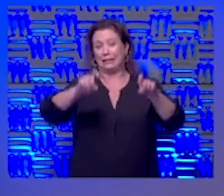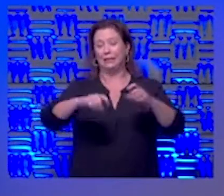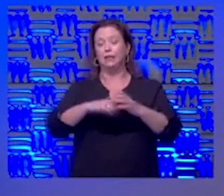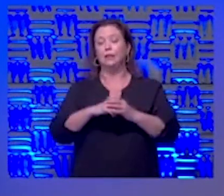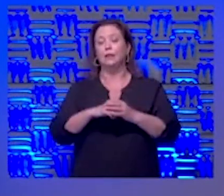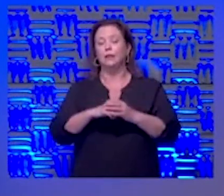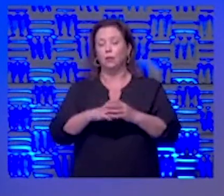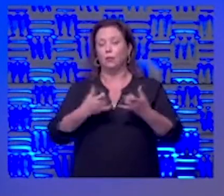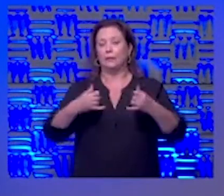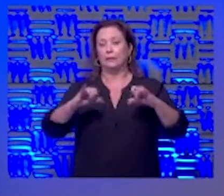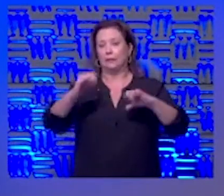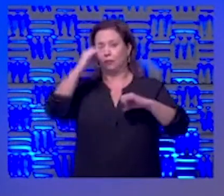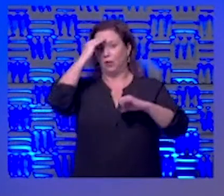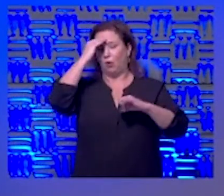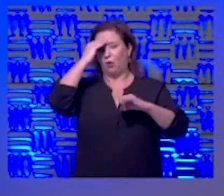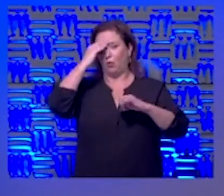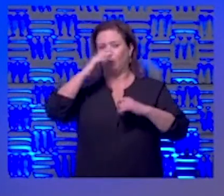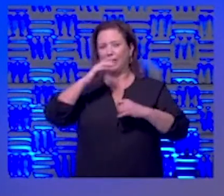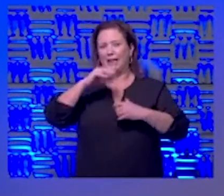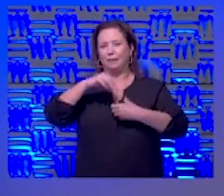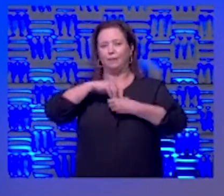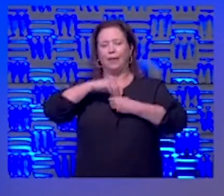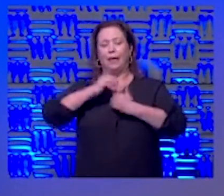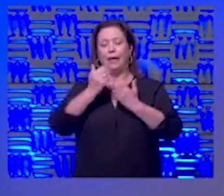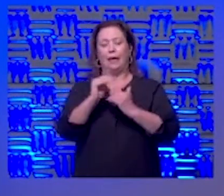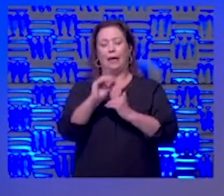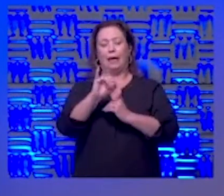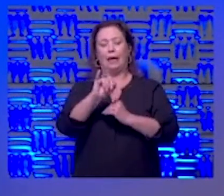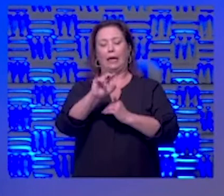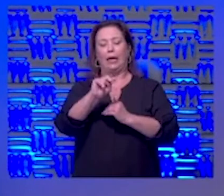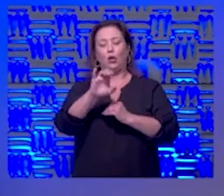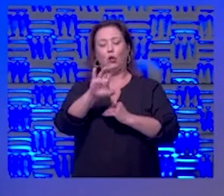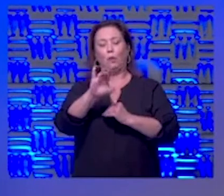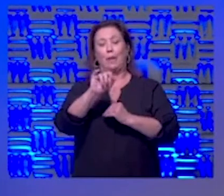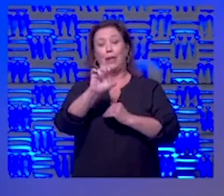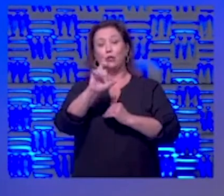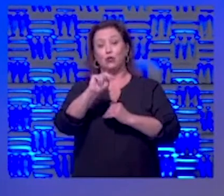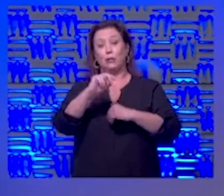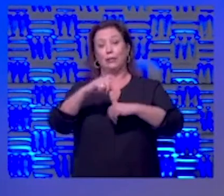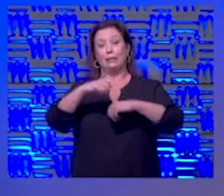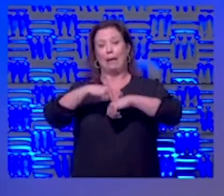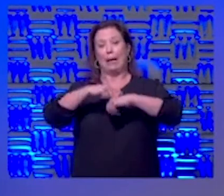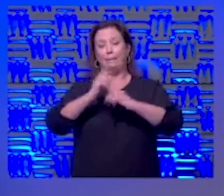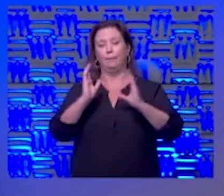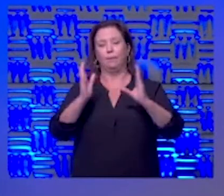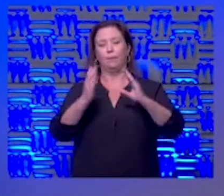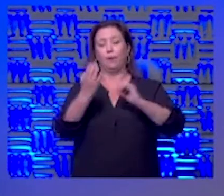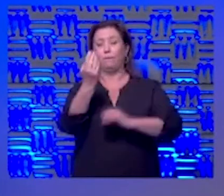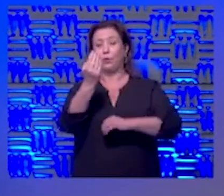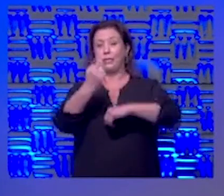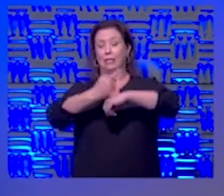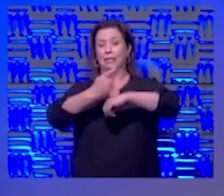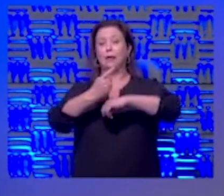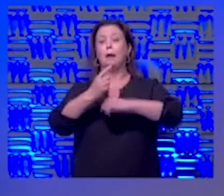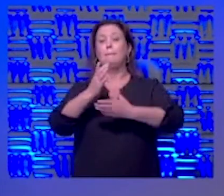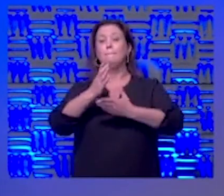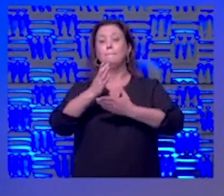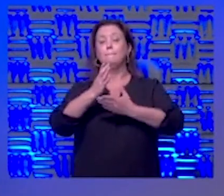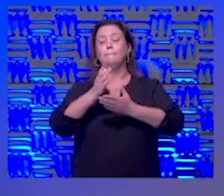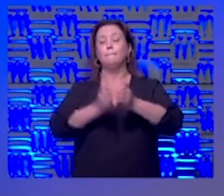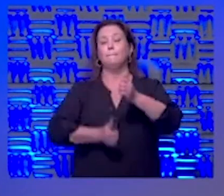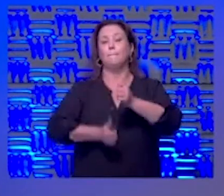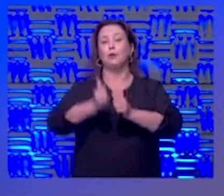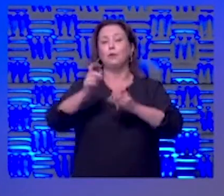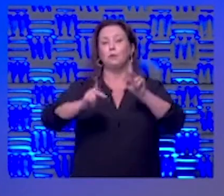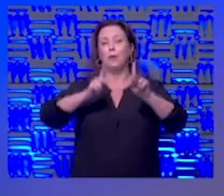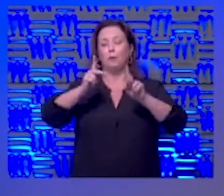we still know that there can be an incubation period of 14 days. Although most people will develop symptoms, most people who do develop symptoms will develop